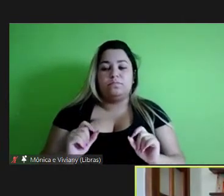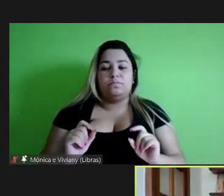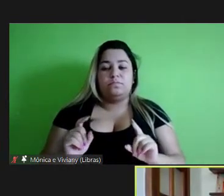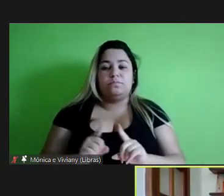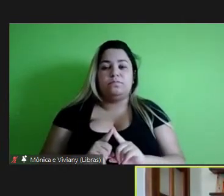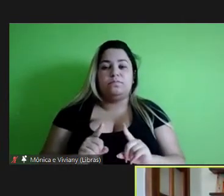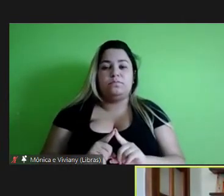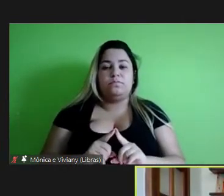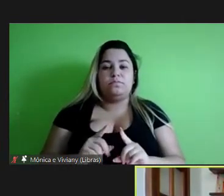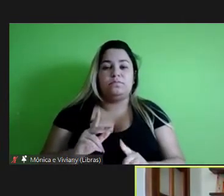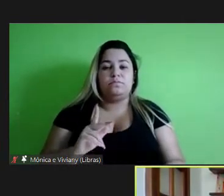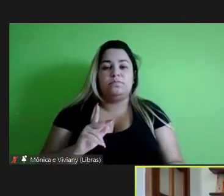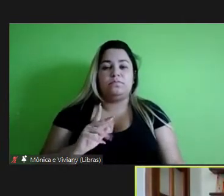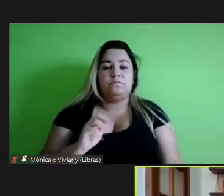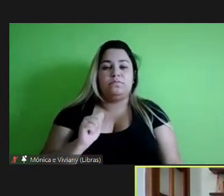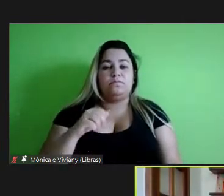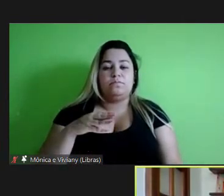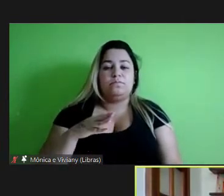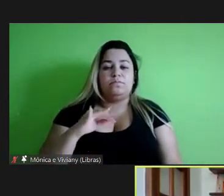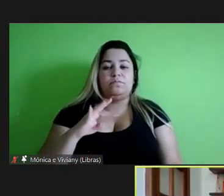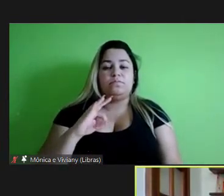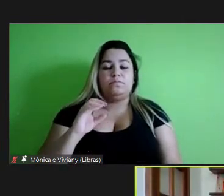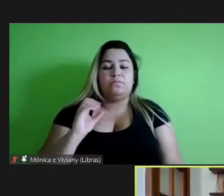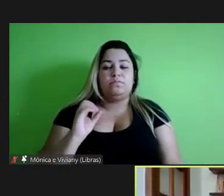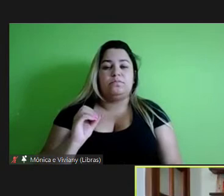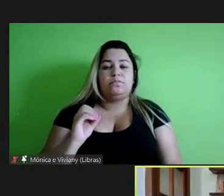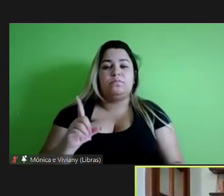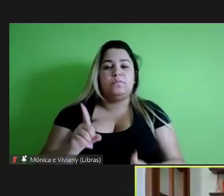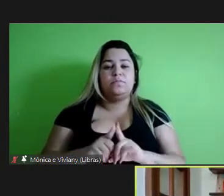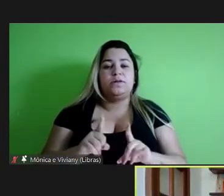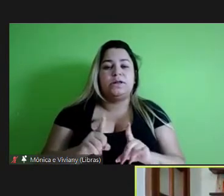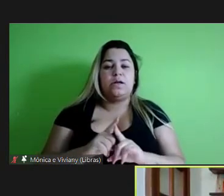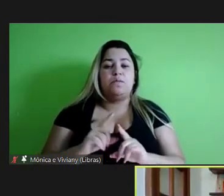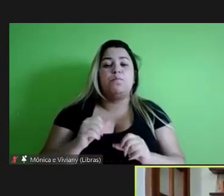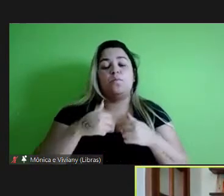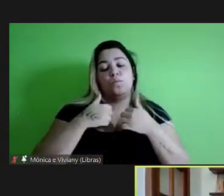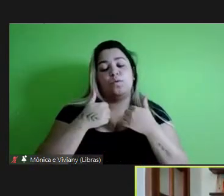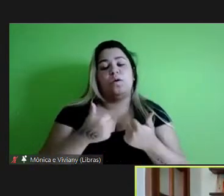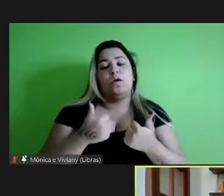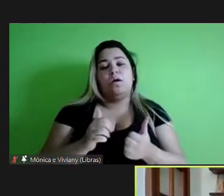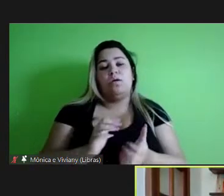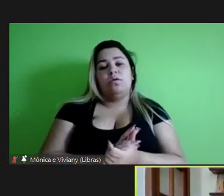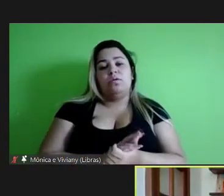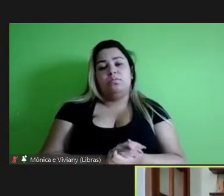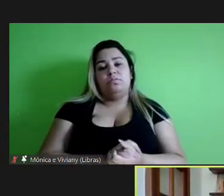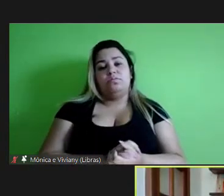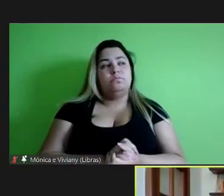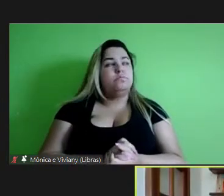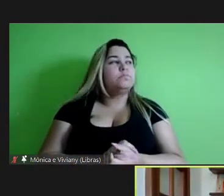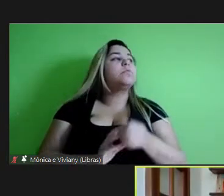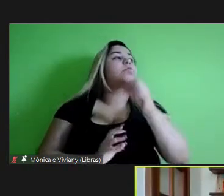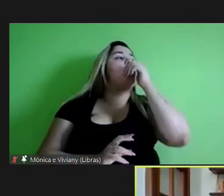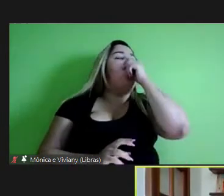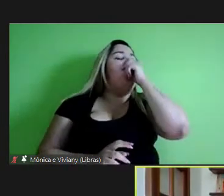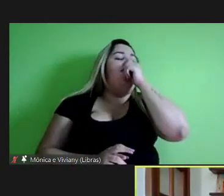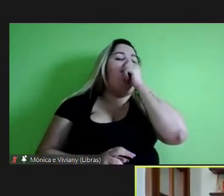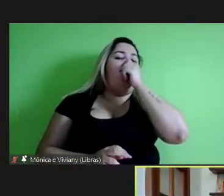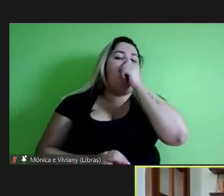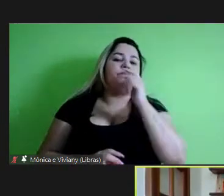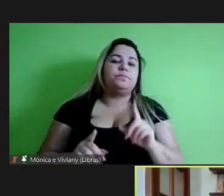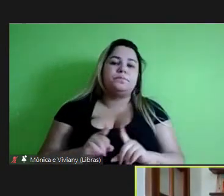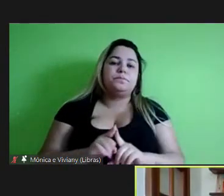of technical chamber within CONAI, CONASEMES. I think that it would be very good that they have